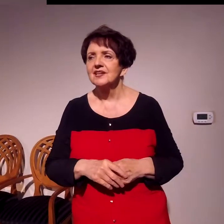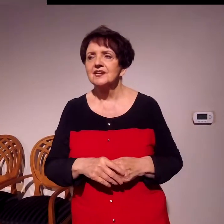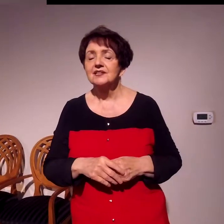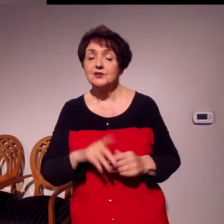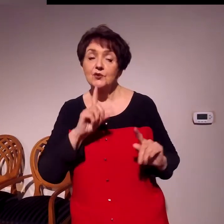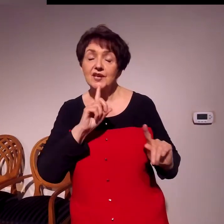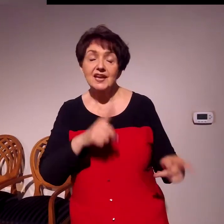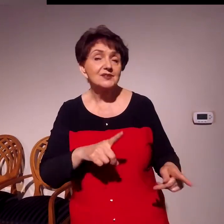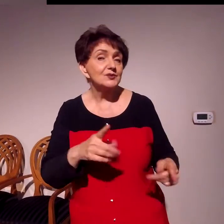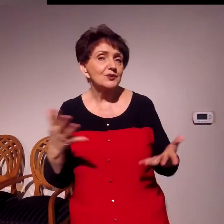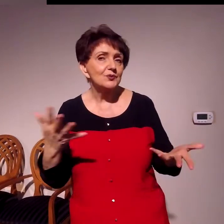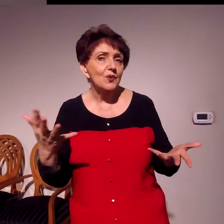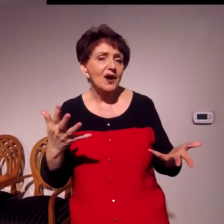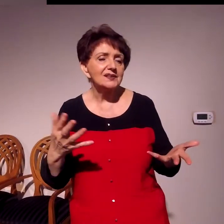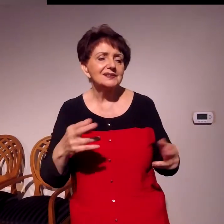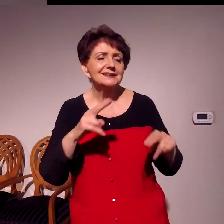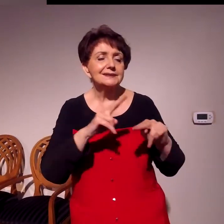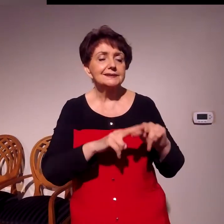answer? Sit less.